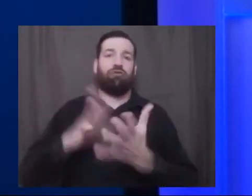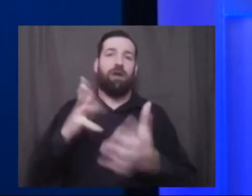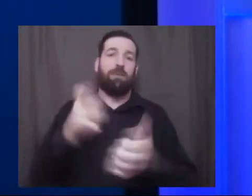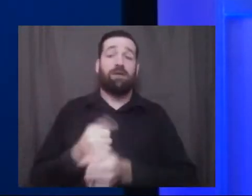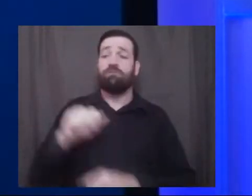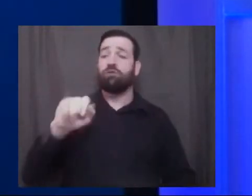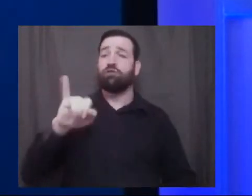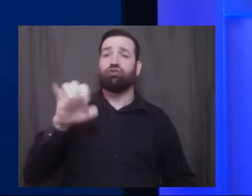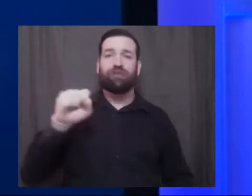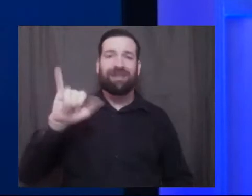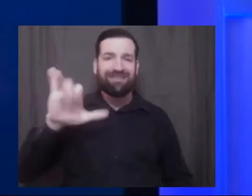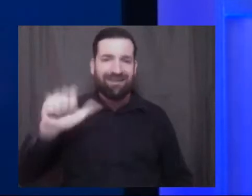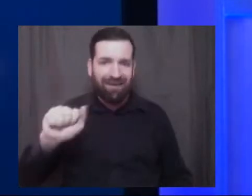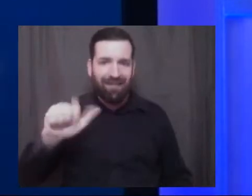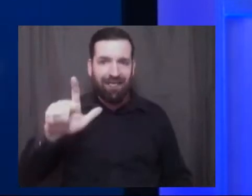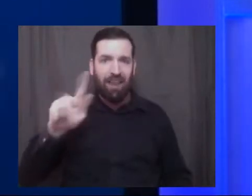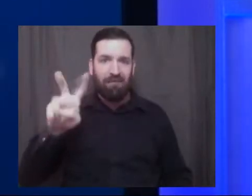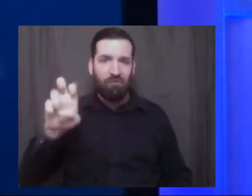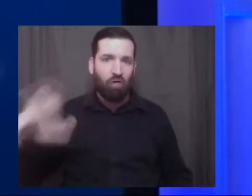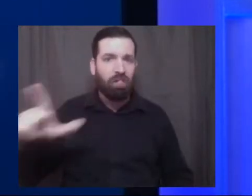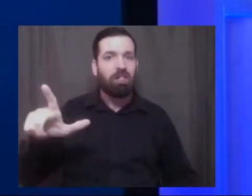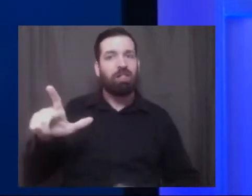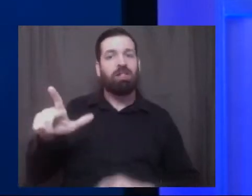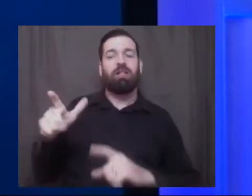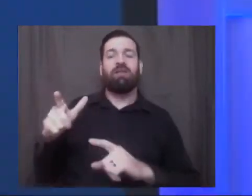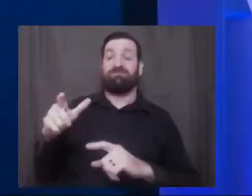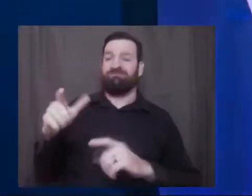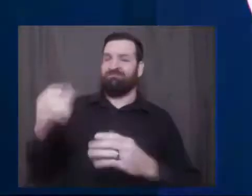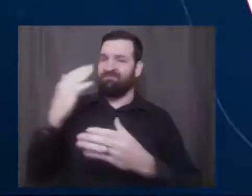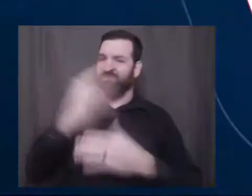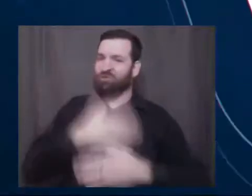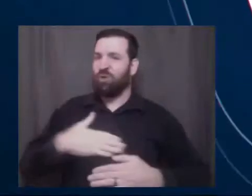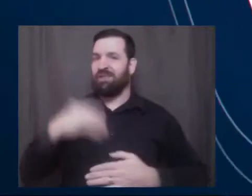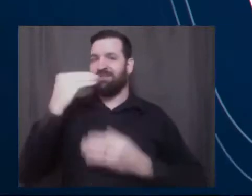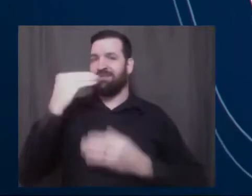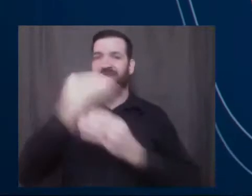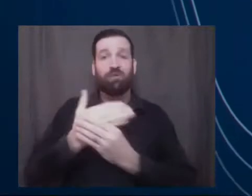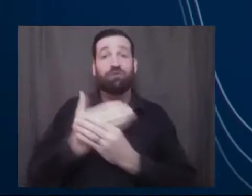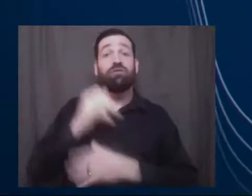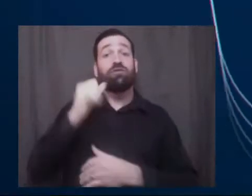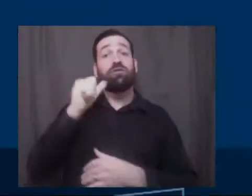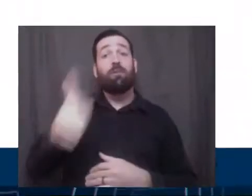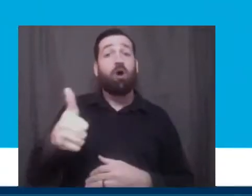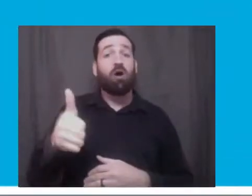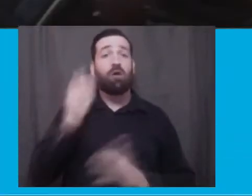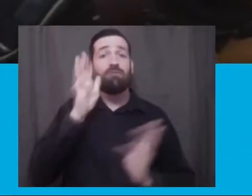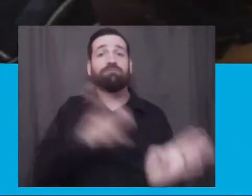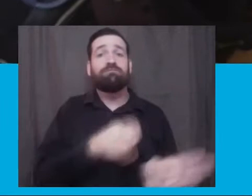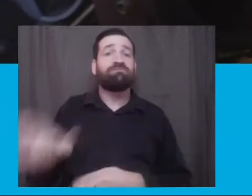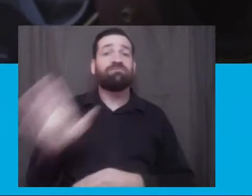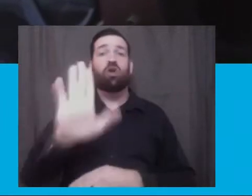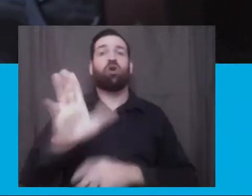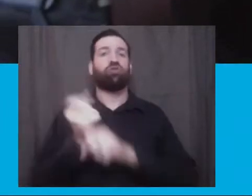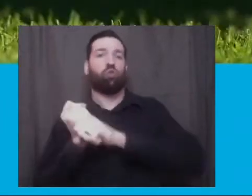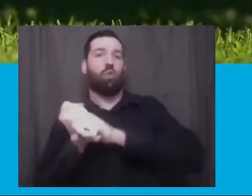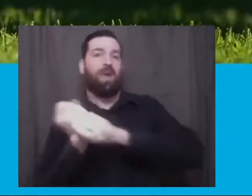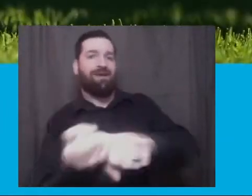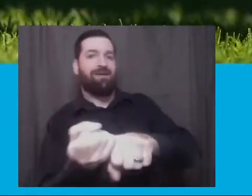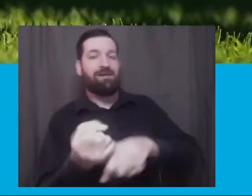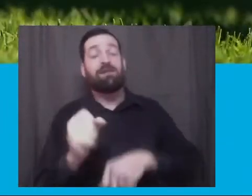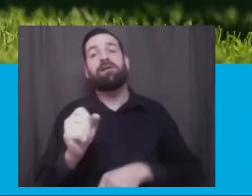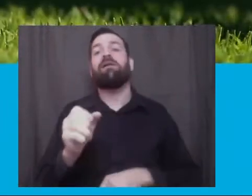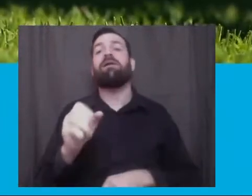happy right now because she's getting that sandwich. And then coming up tomorrow, she's going to tee up and improve her swing. The Masters is underway,